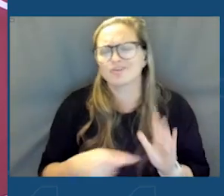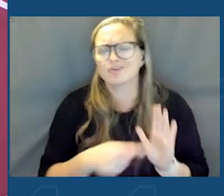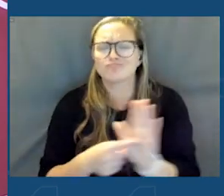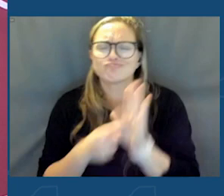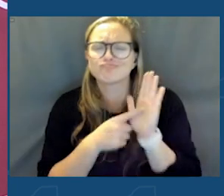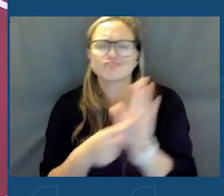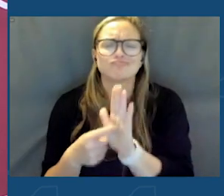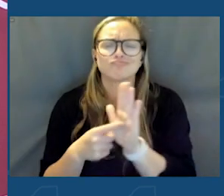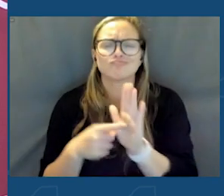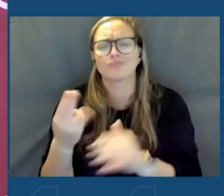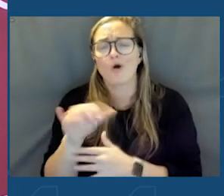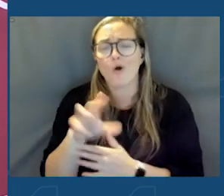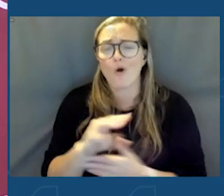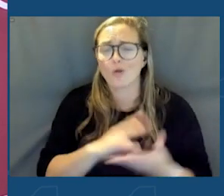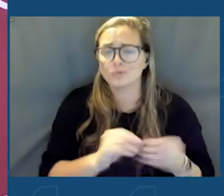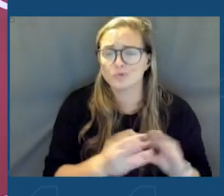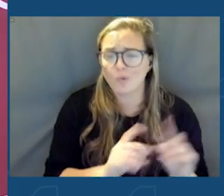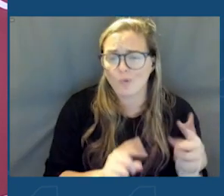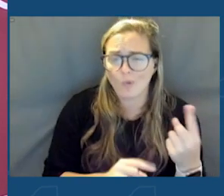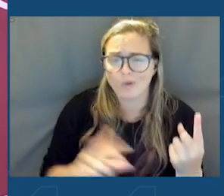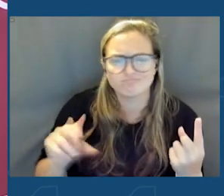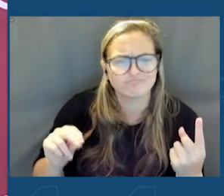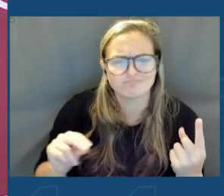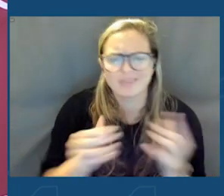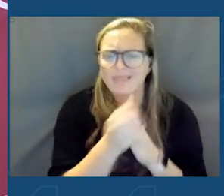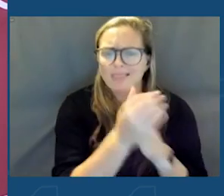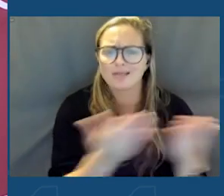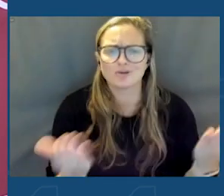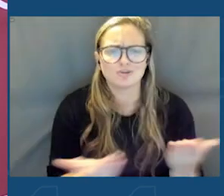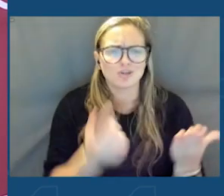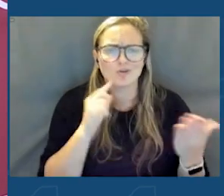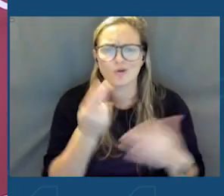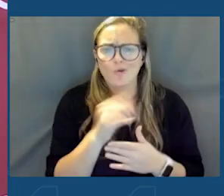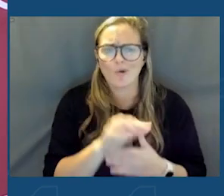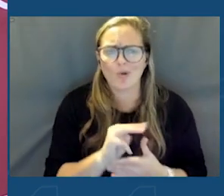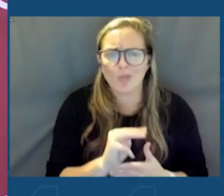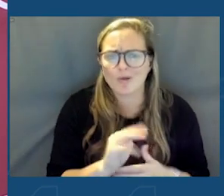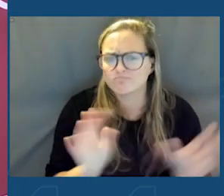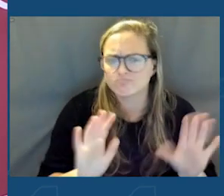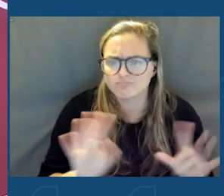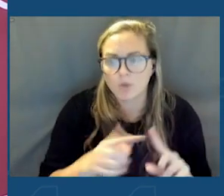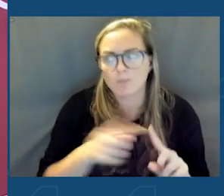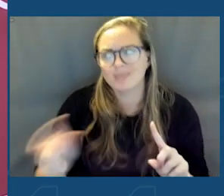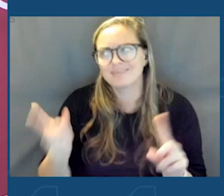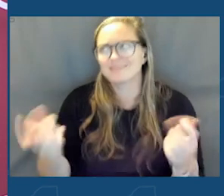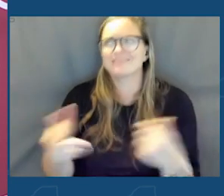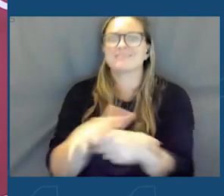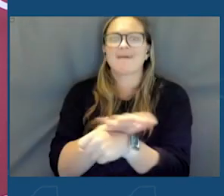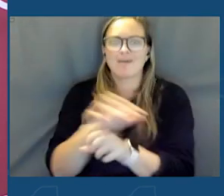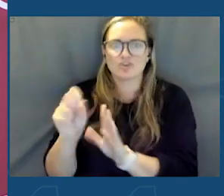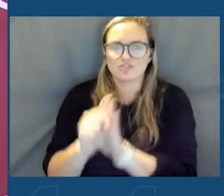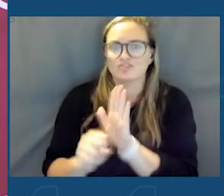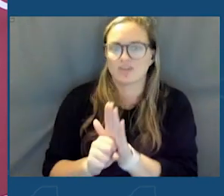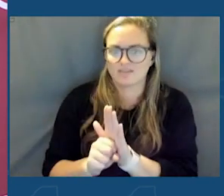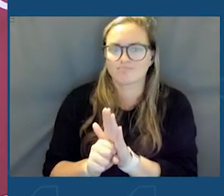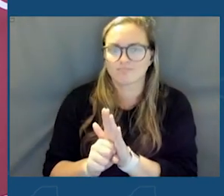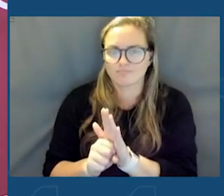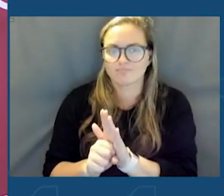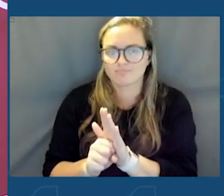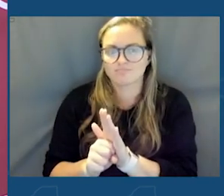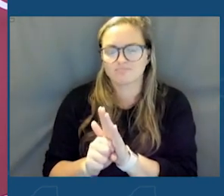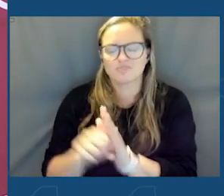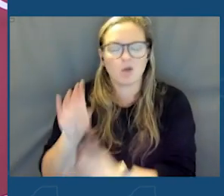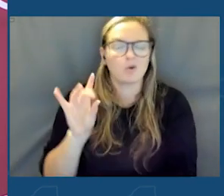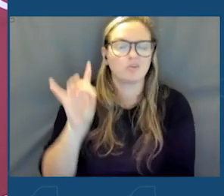Harlem story and the leaders who took us to a different place in our nation, but also the entire state. So I'm going to put that plug in right